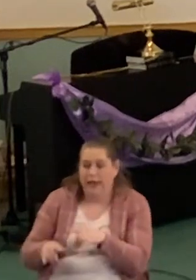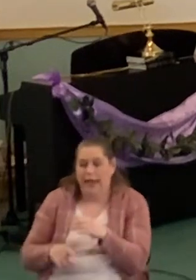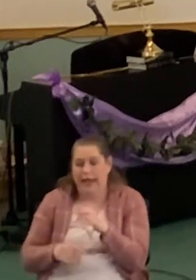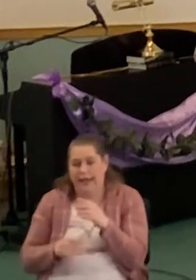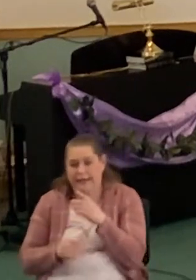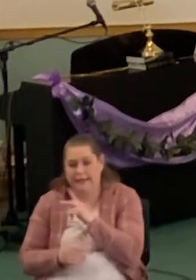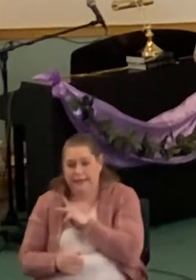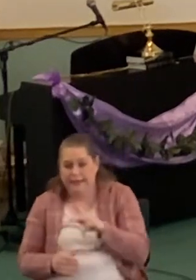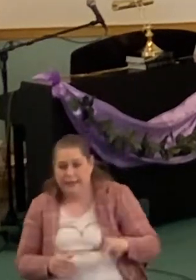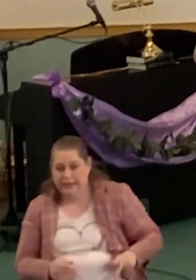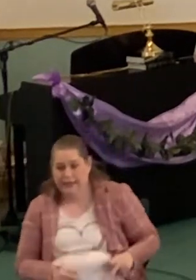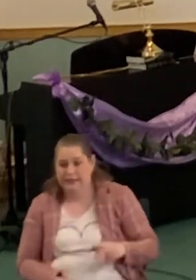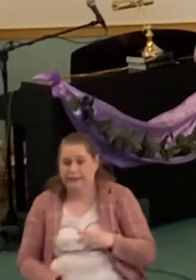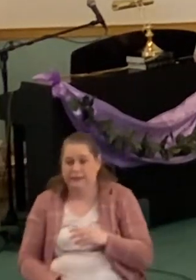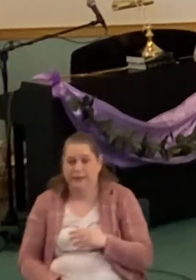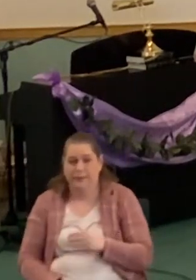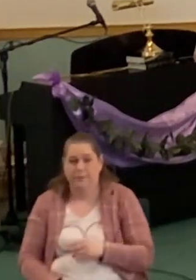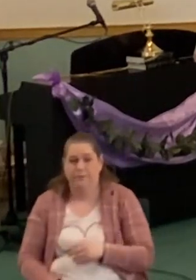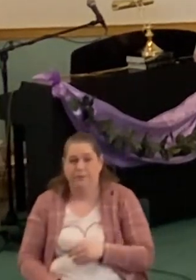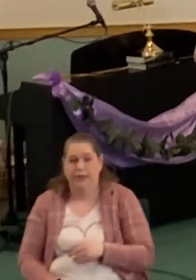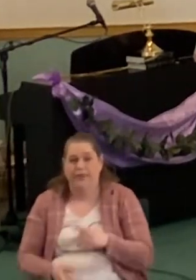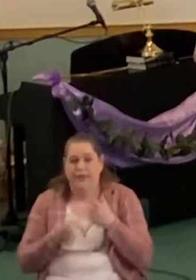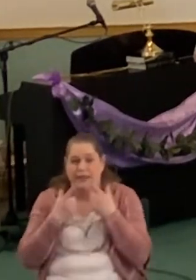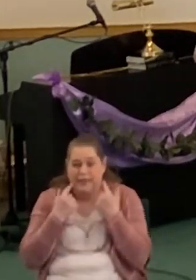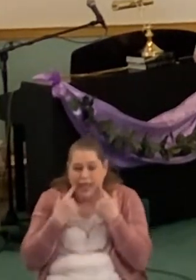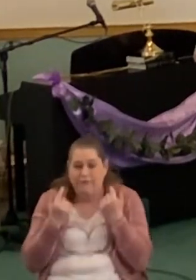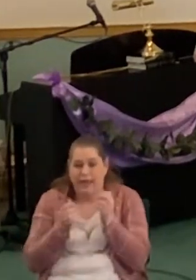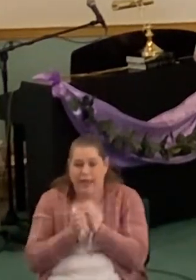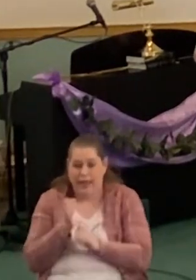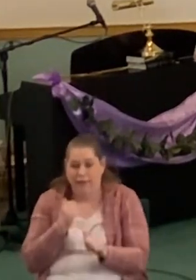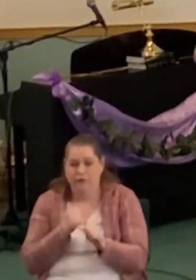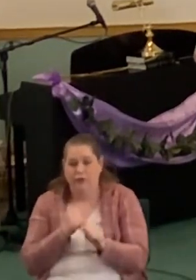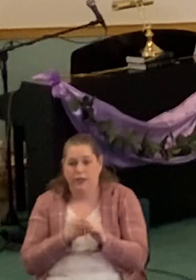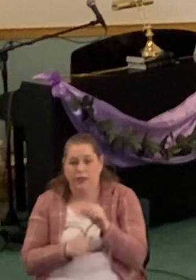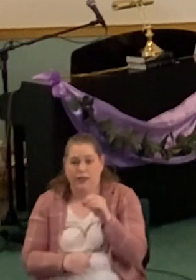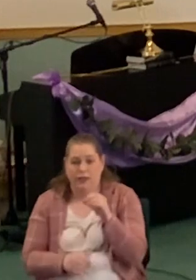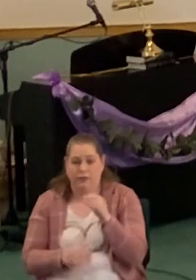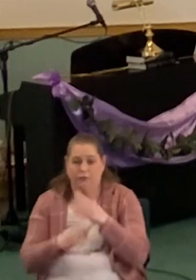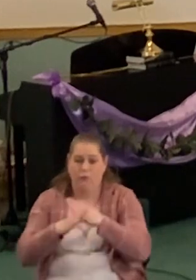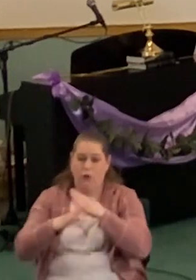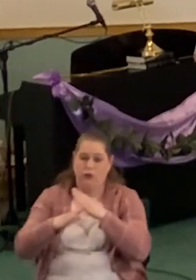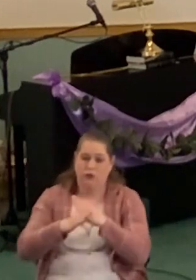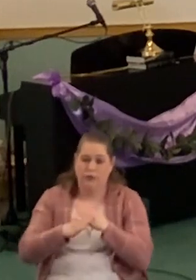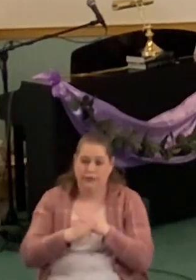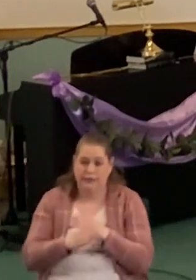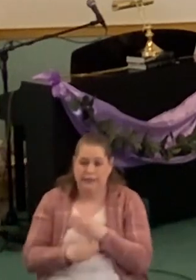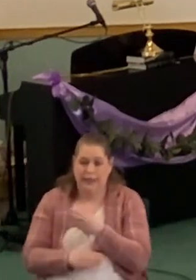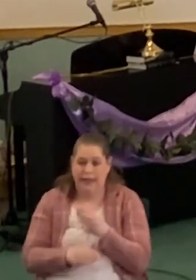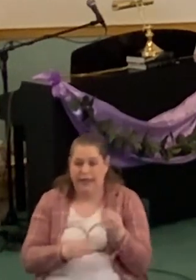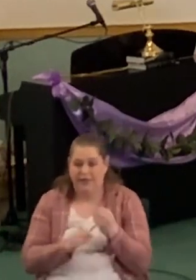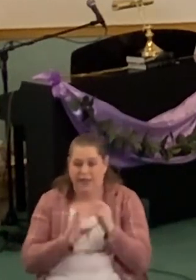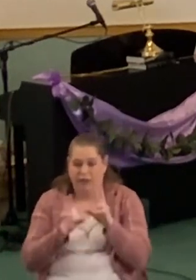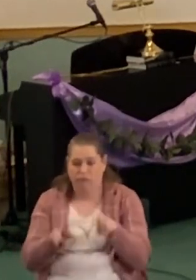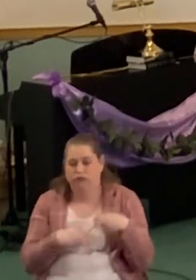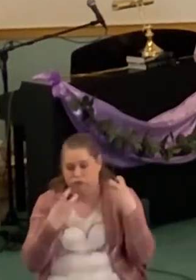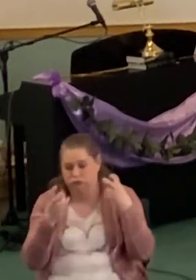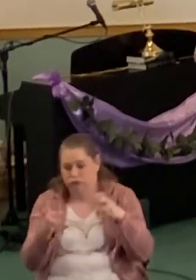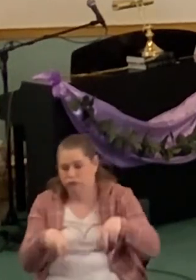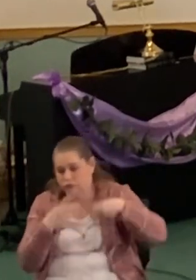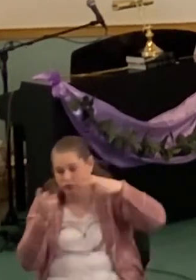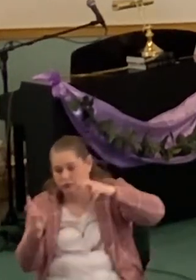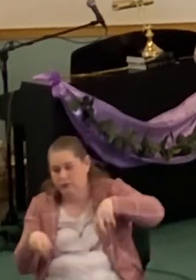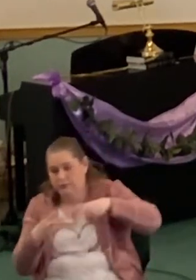laughing matter to them. They laugh at every fortress and heap up rubble to capture it.